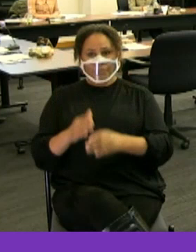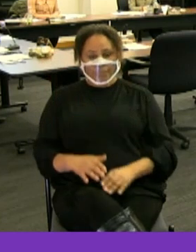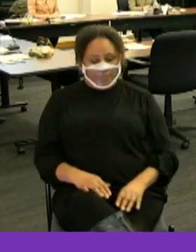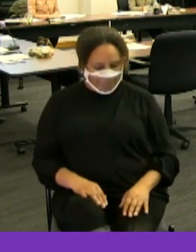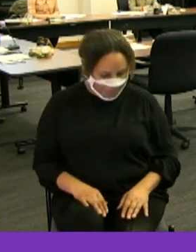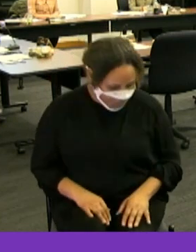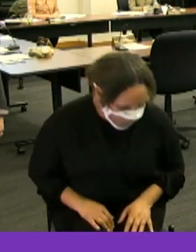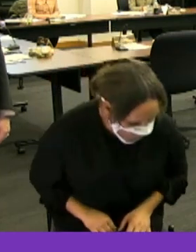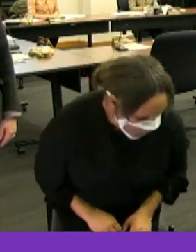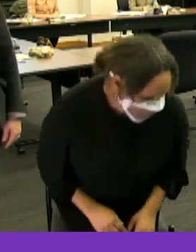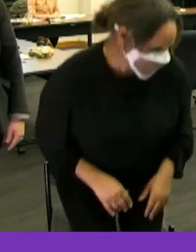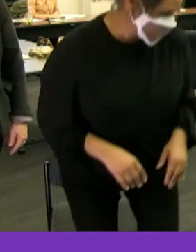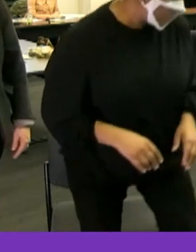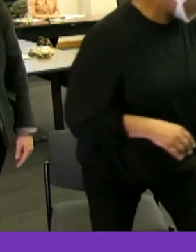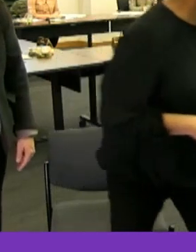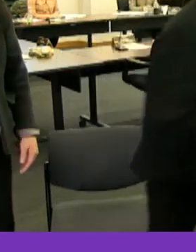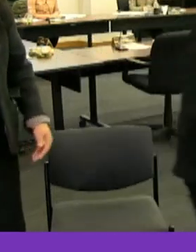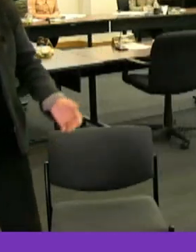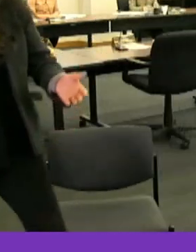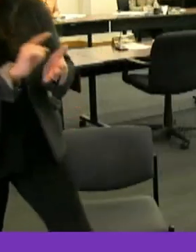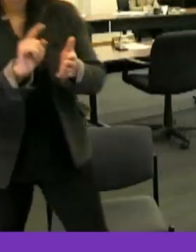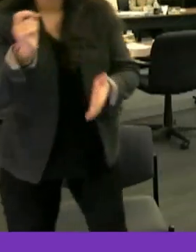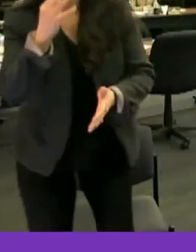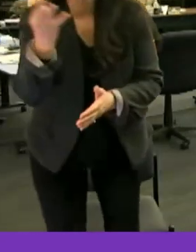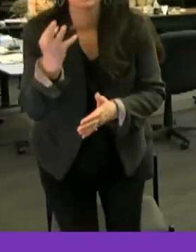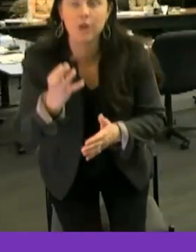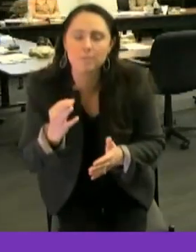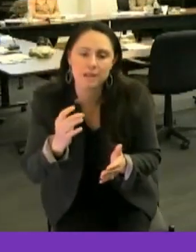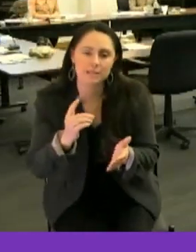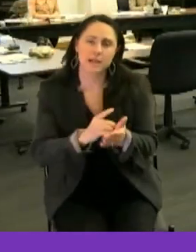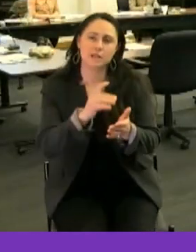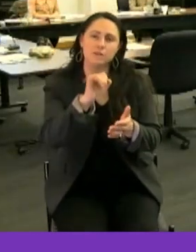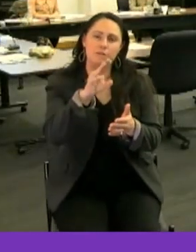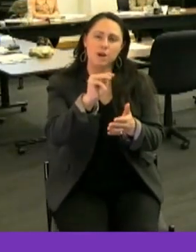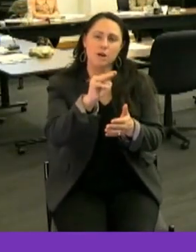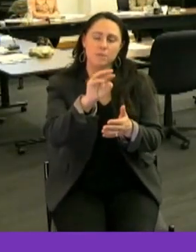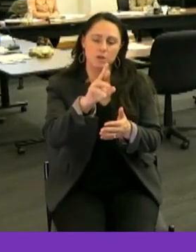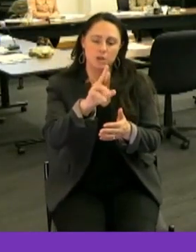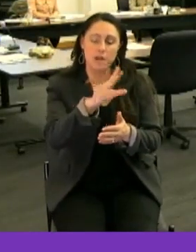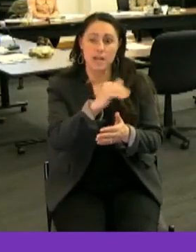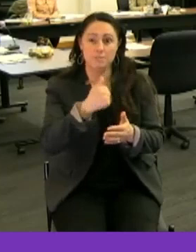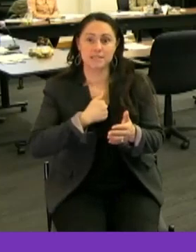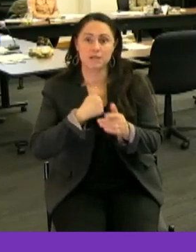Last Friday, Dr. Farmer and I drove down to ISU to visit our newly appointed president, Terry